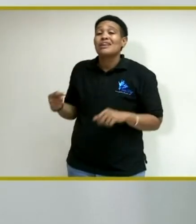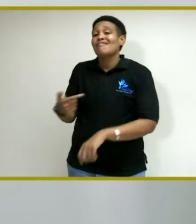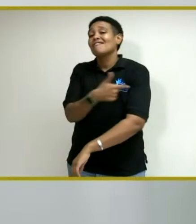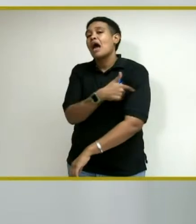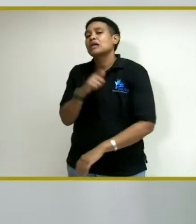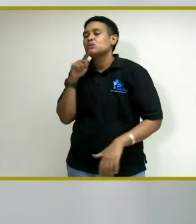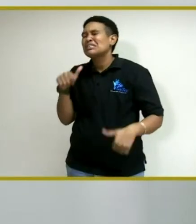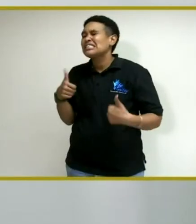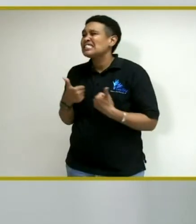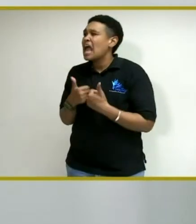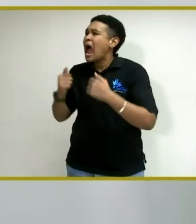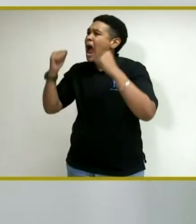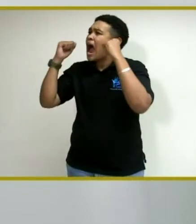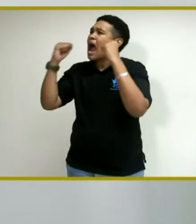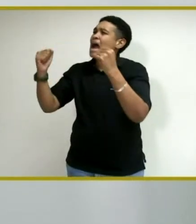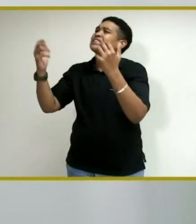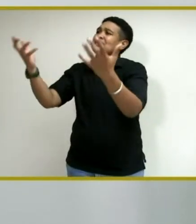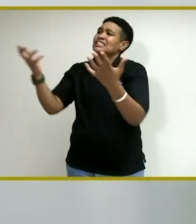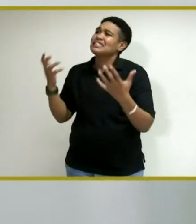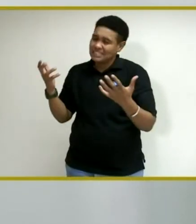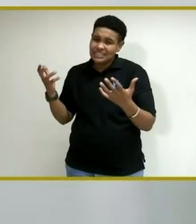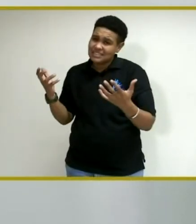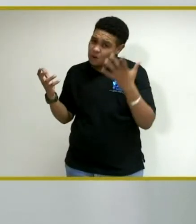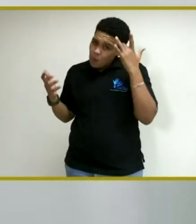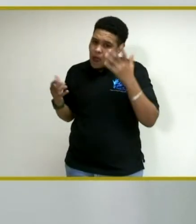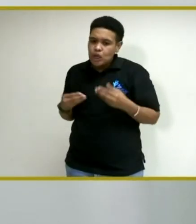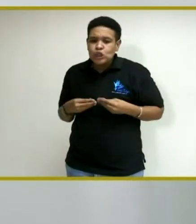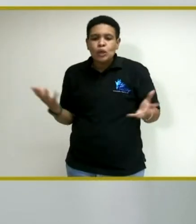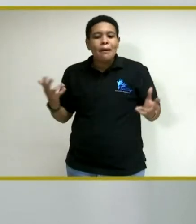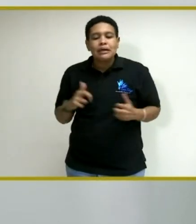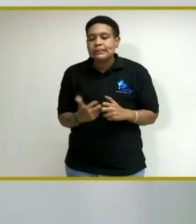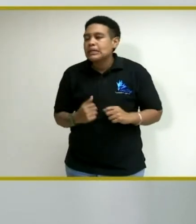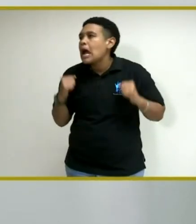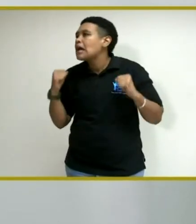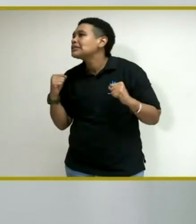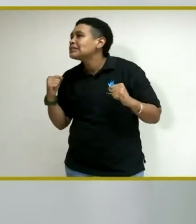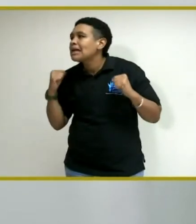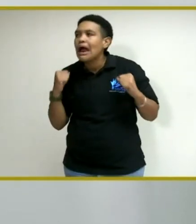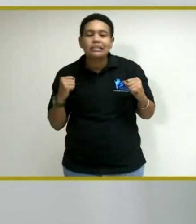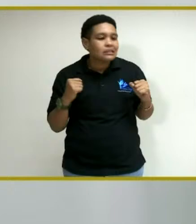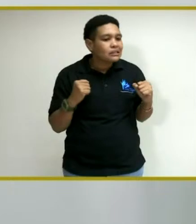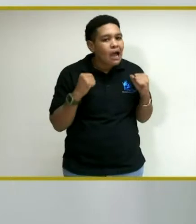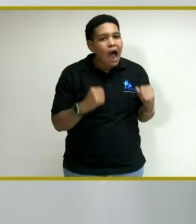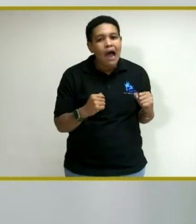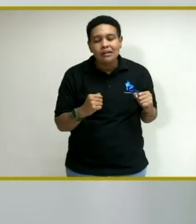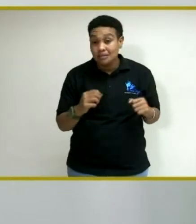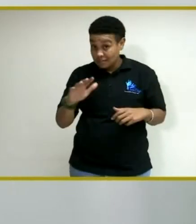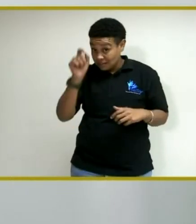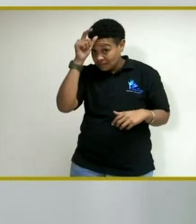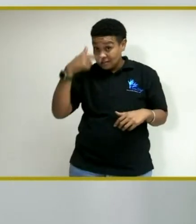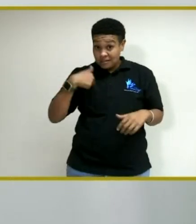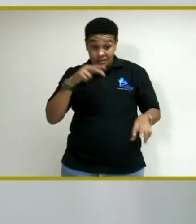challenging to get because of supply issues. We've seen where